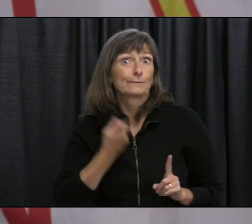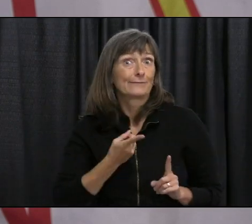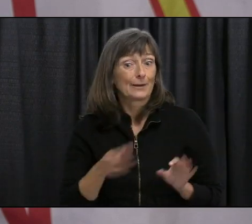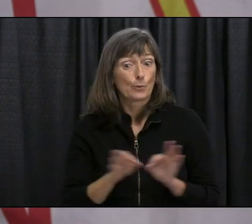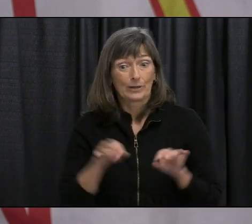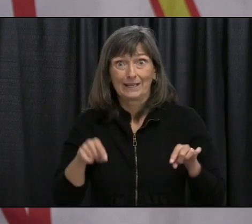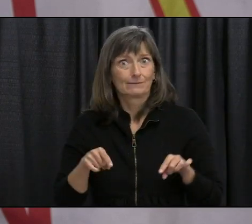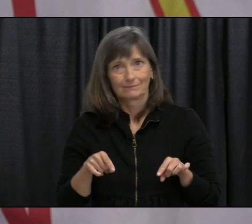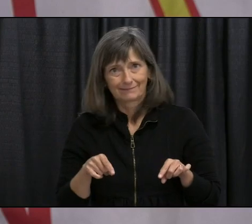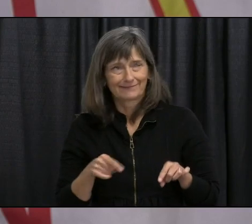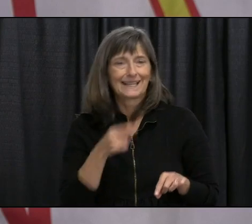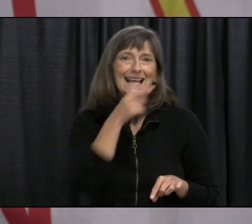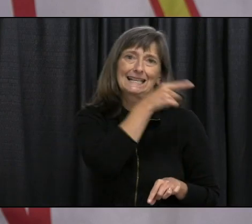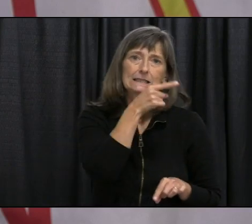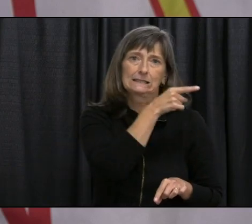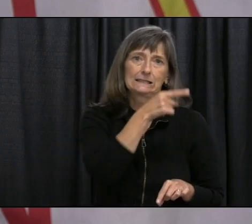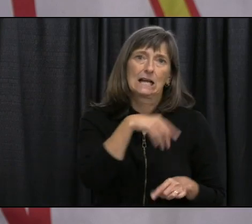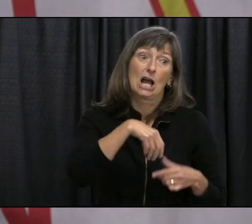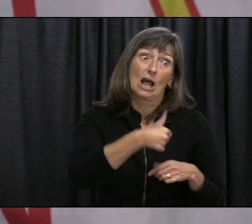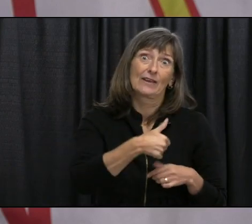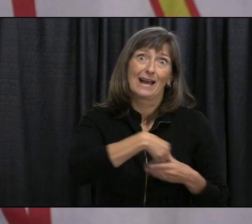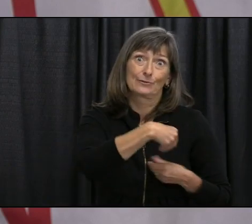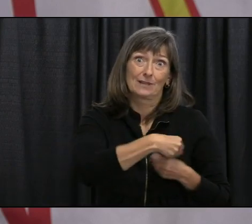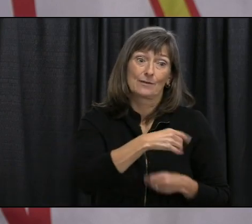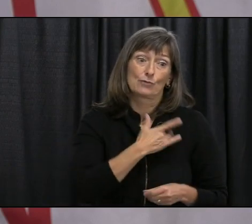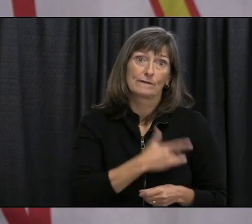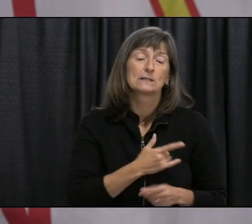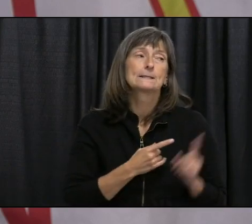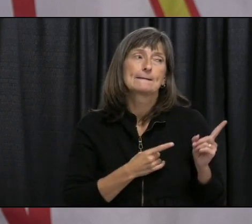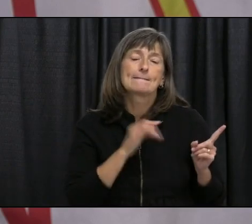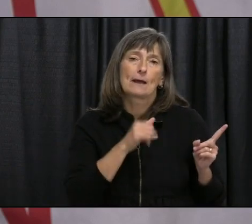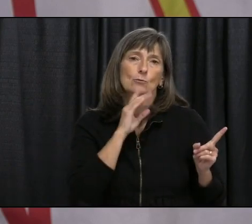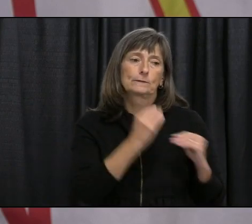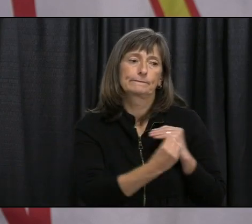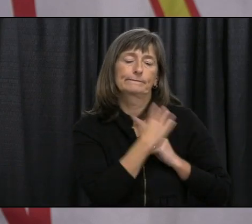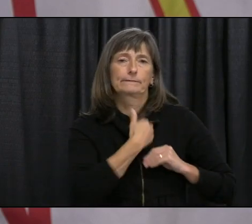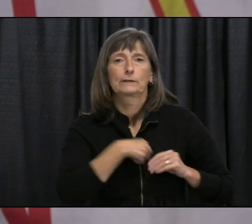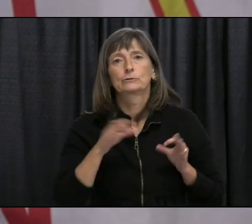elsewhere, and that determines our decision on that.